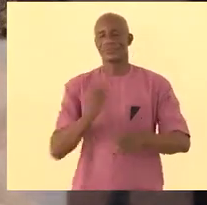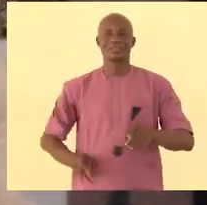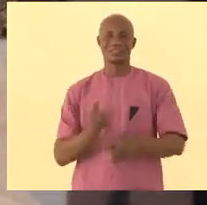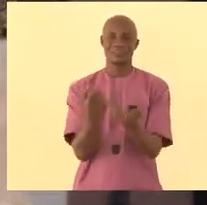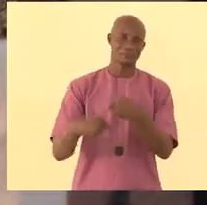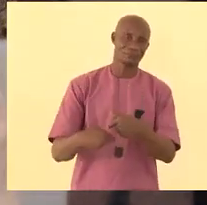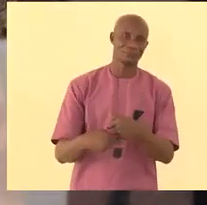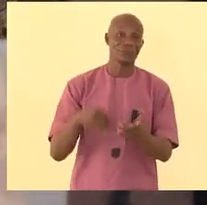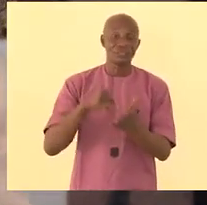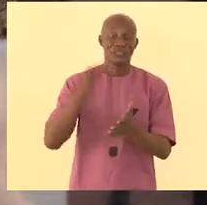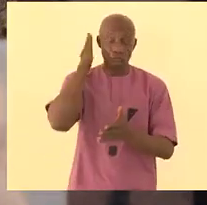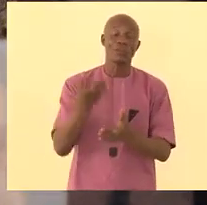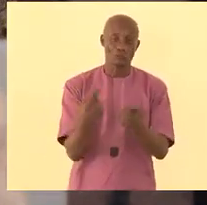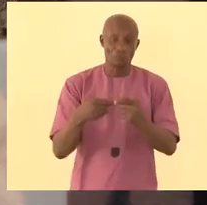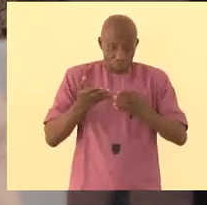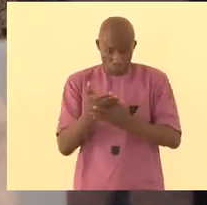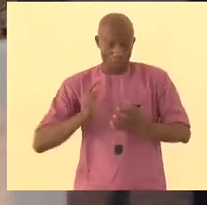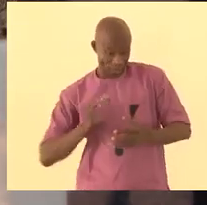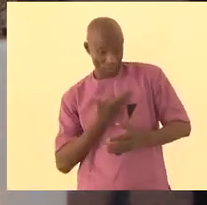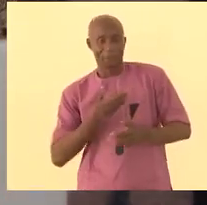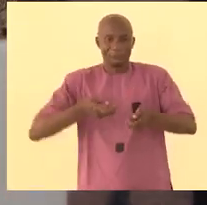our homes, through our own efforts.